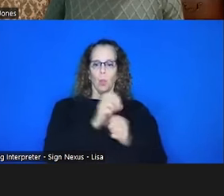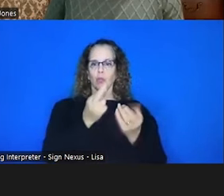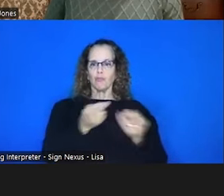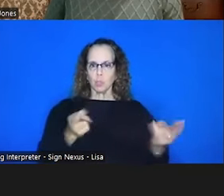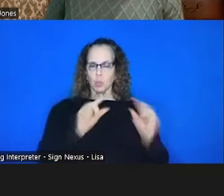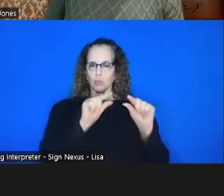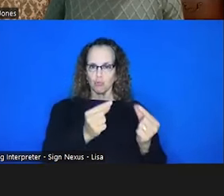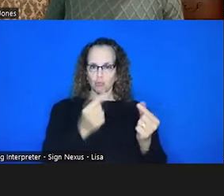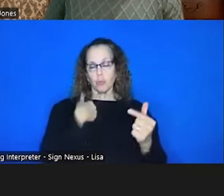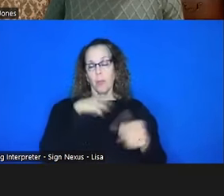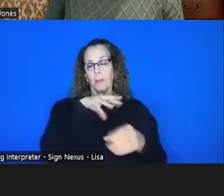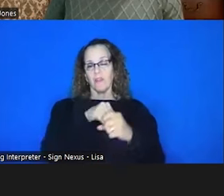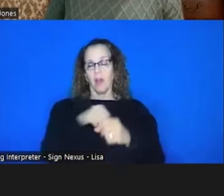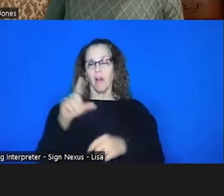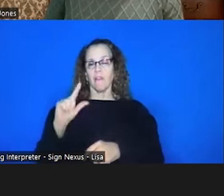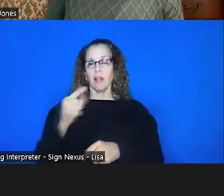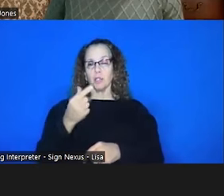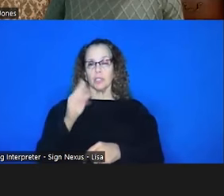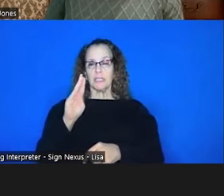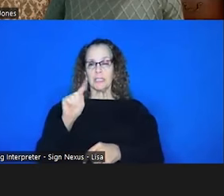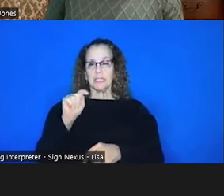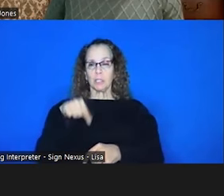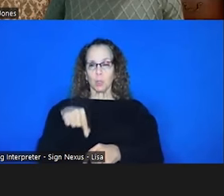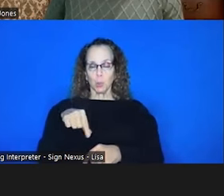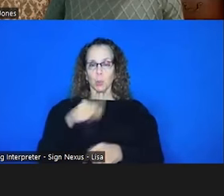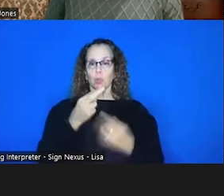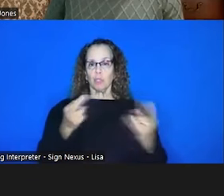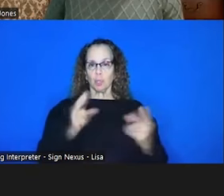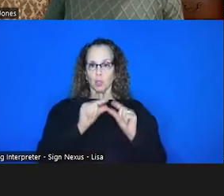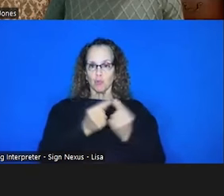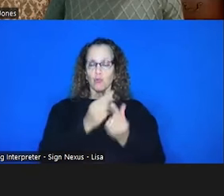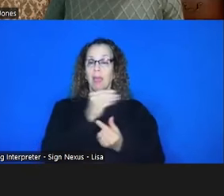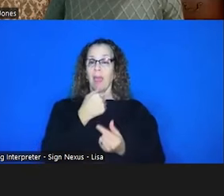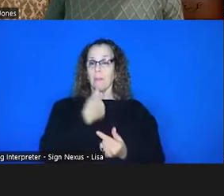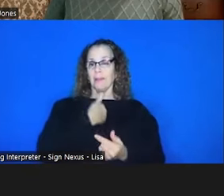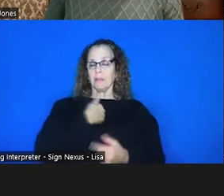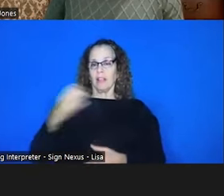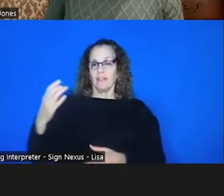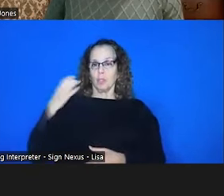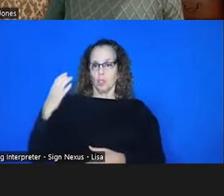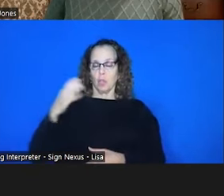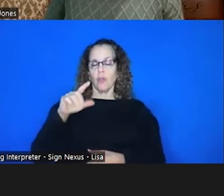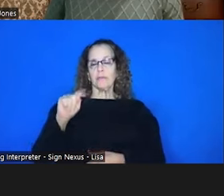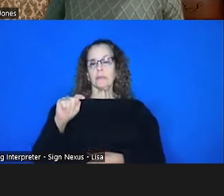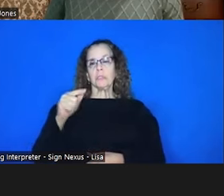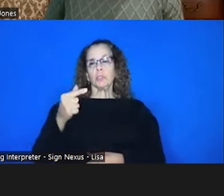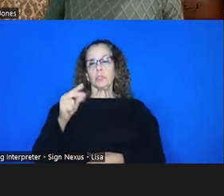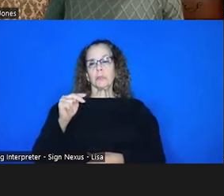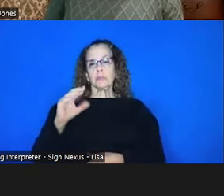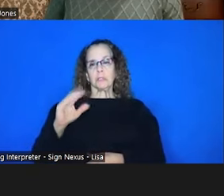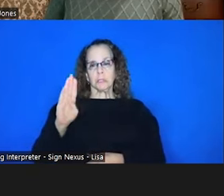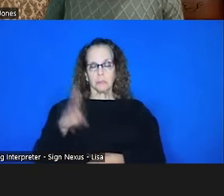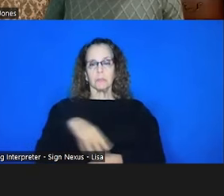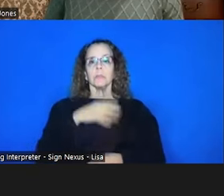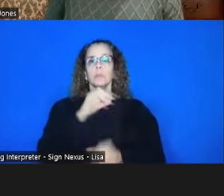of the LGBTQ employee resource group, and I'm also the chair of our TGNCMB workplace inclusion